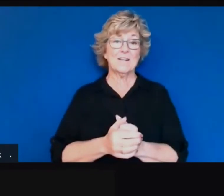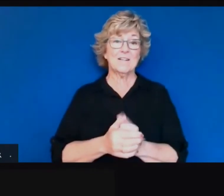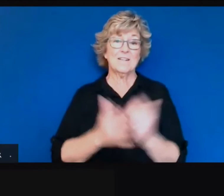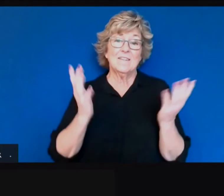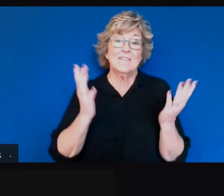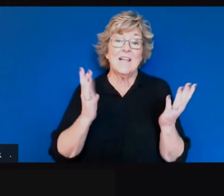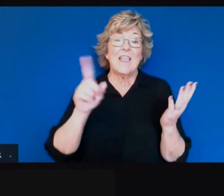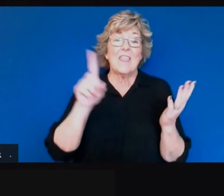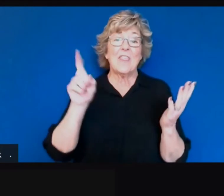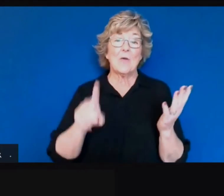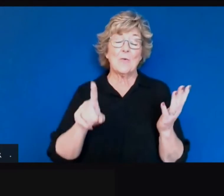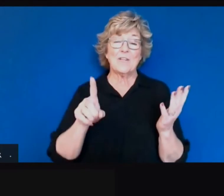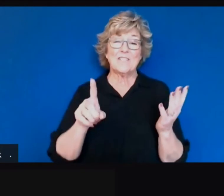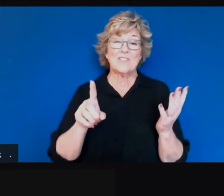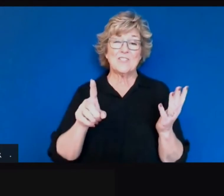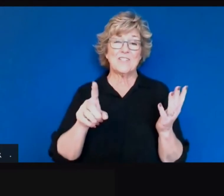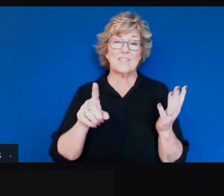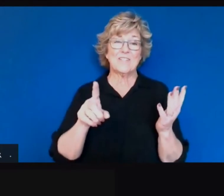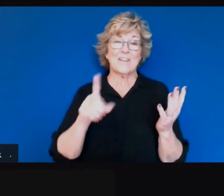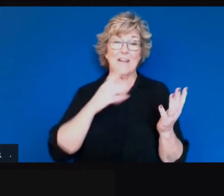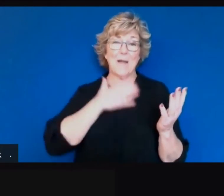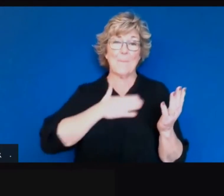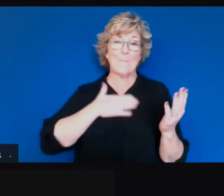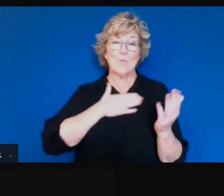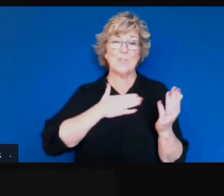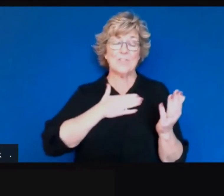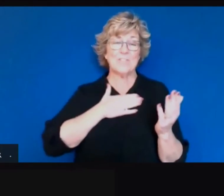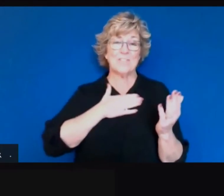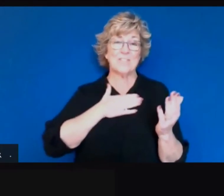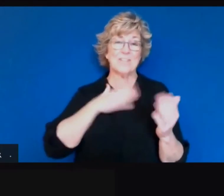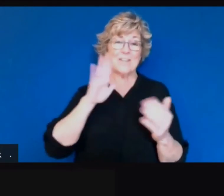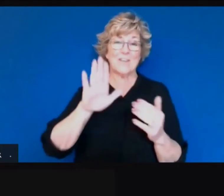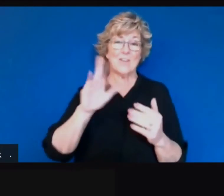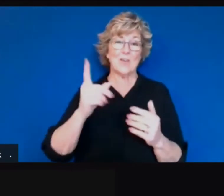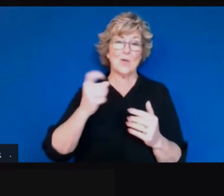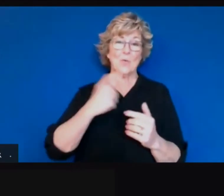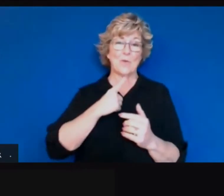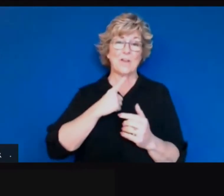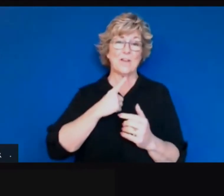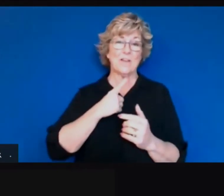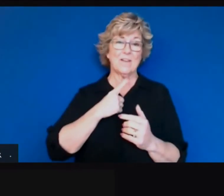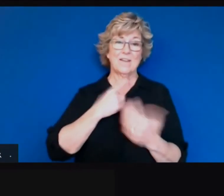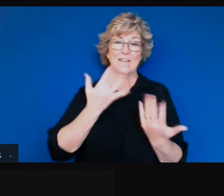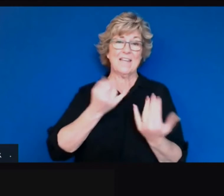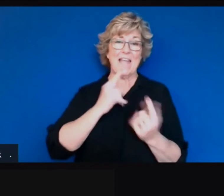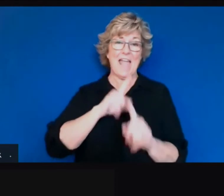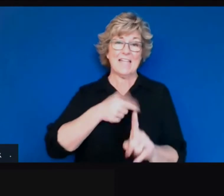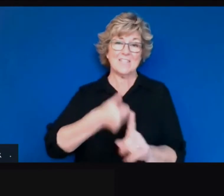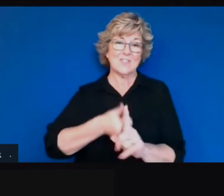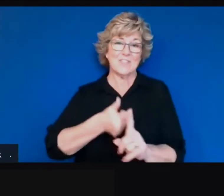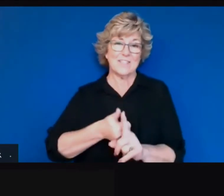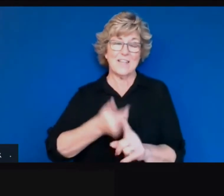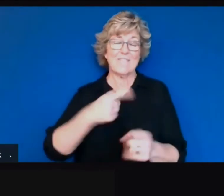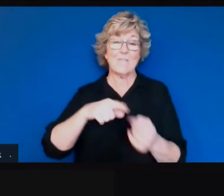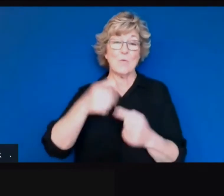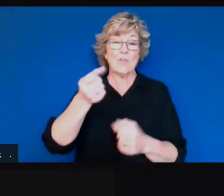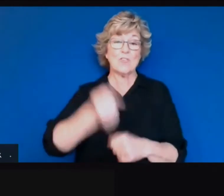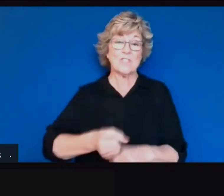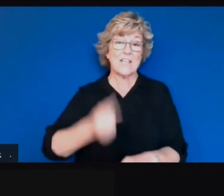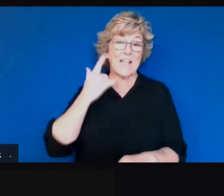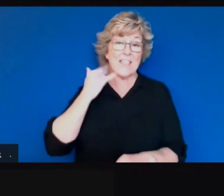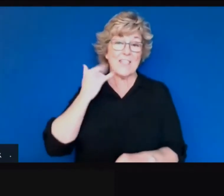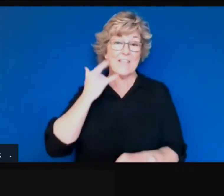the question in so many respects, and I appreciate the tone and tenor, the way you even asked it, answers itself, right? I mean, when you're in Southern California,